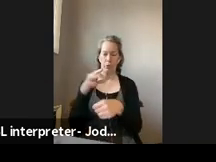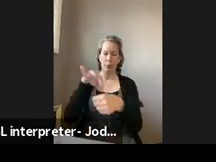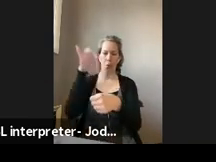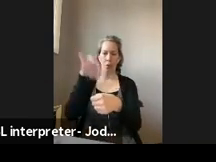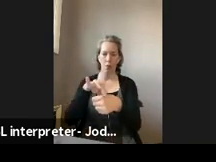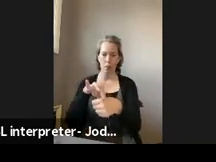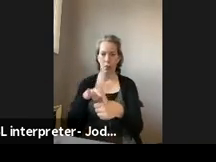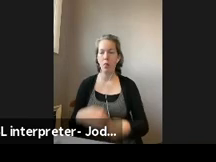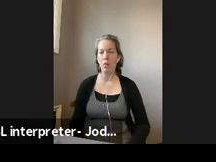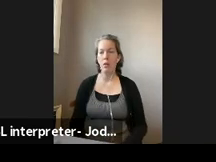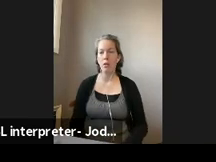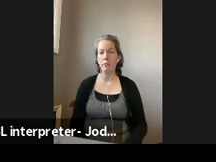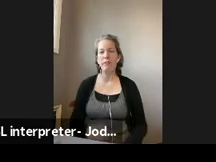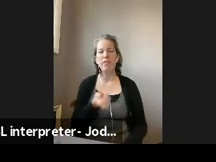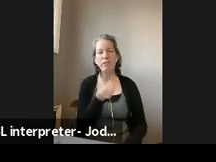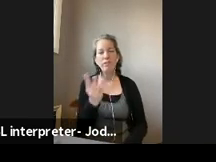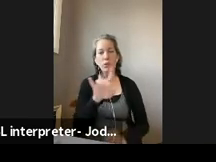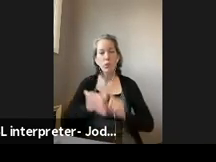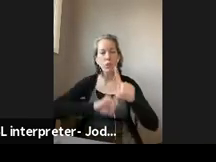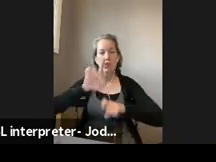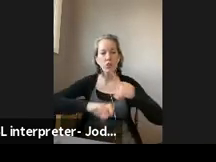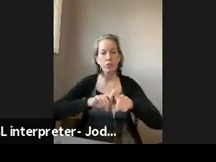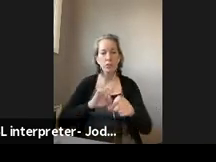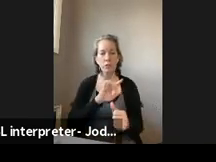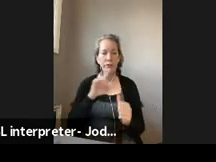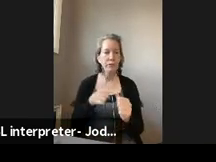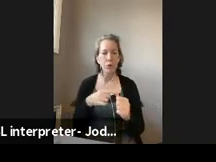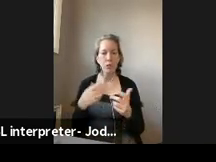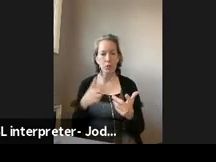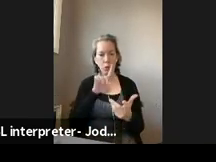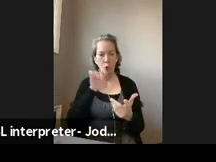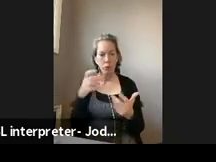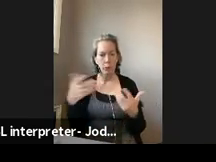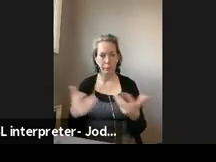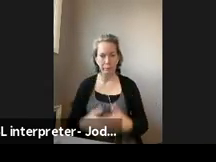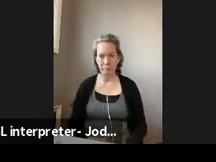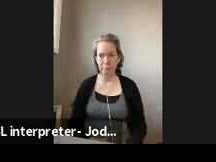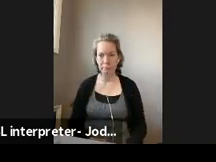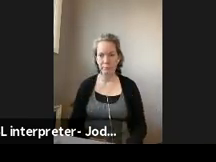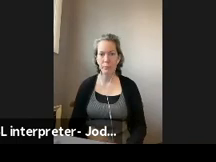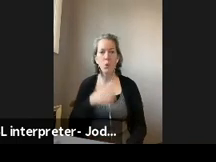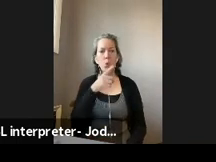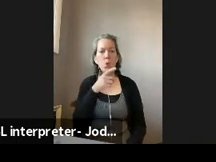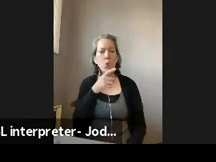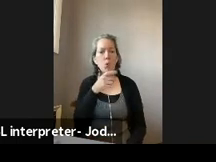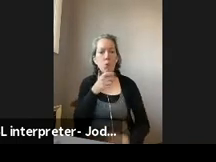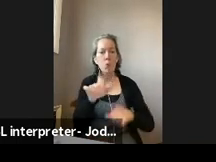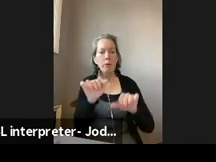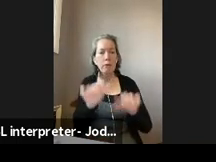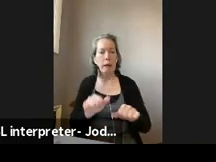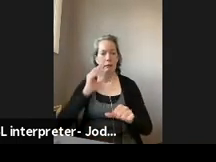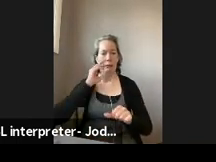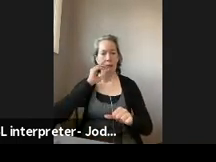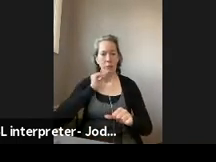questions. I would like to start off with the first question. So the first question is, who can experience sexual harassment?